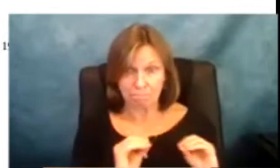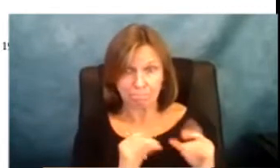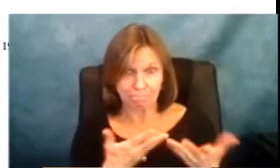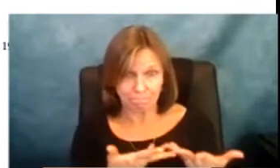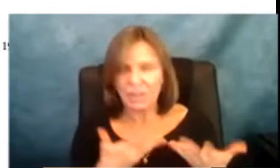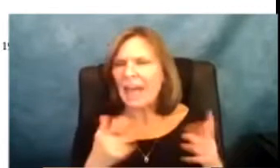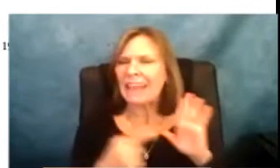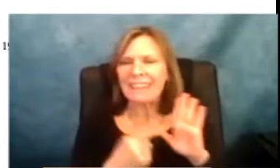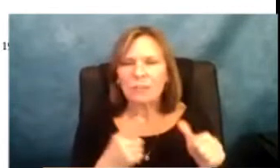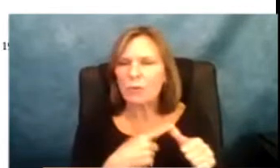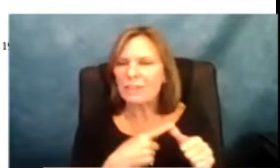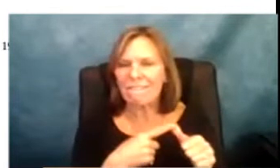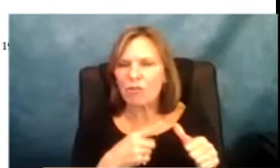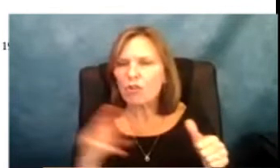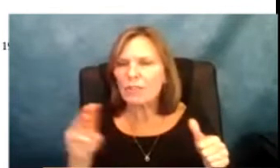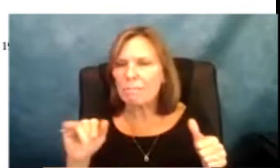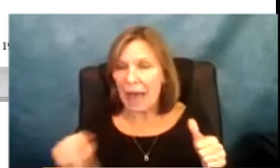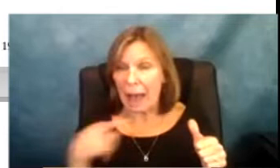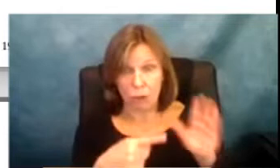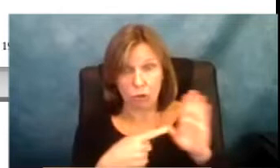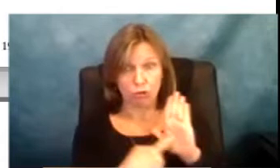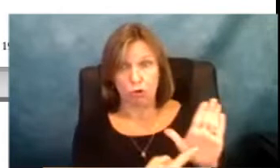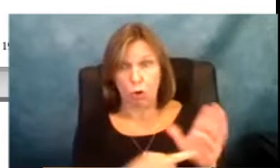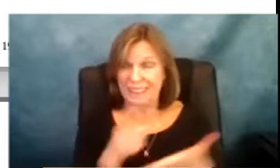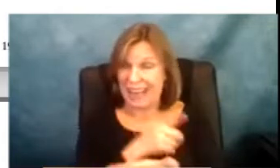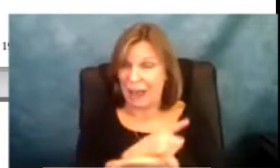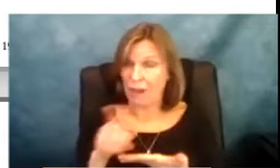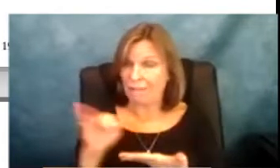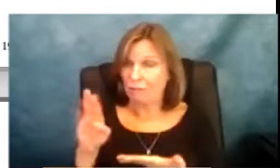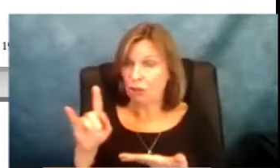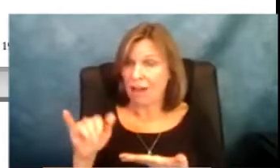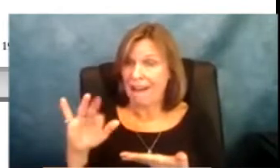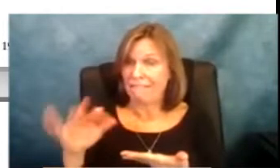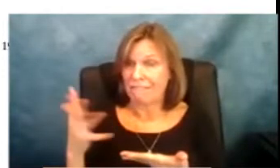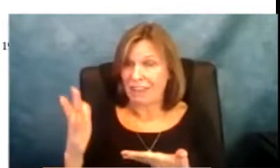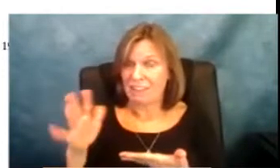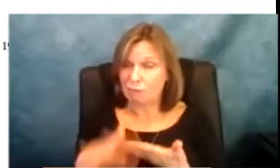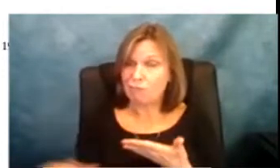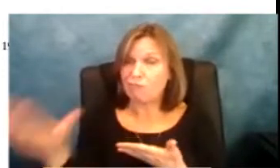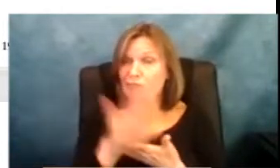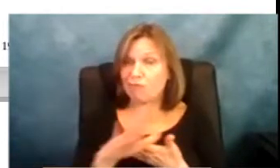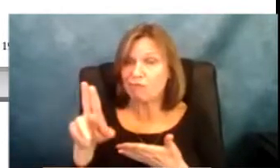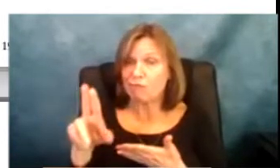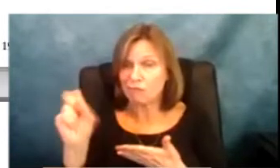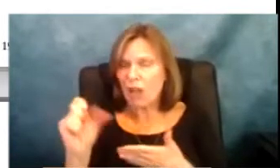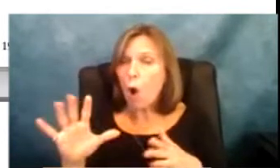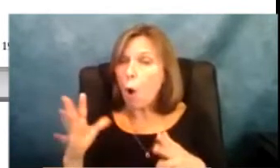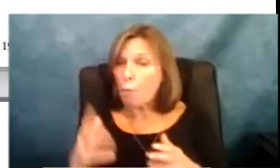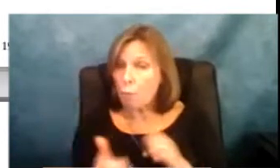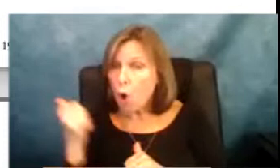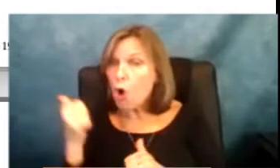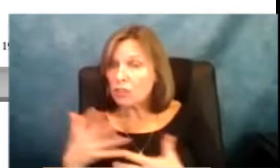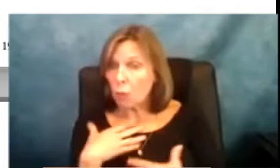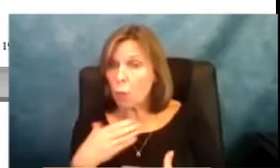first map on this video represents the week of July 5th, and a majority of counties across the US are shaded white or light orange